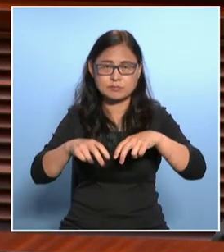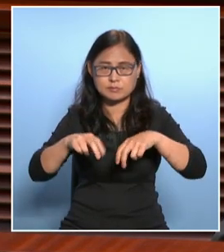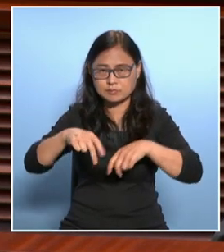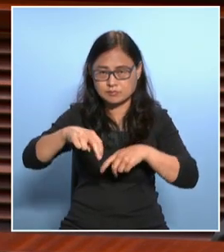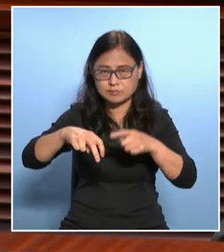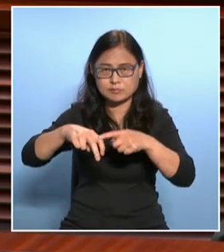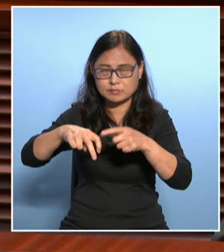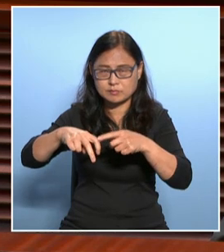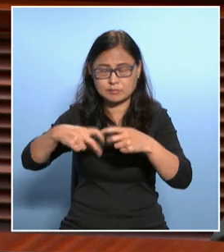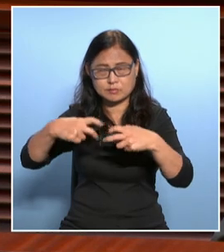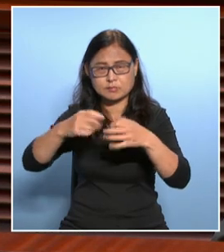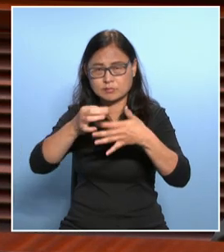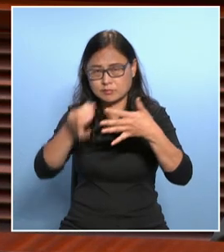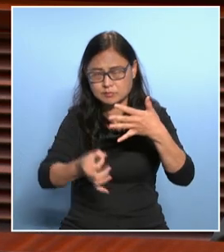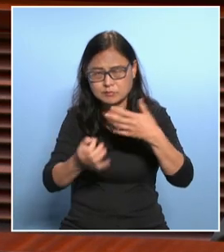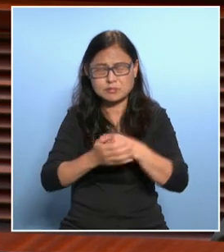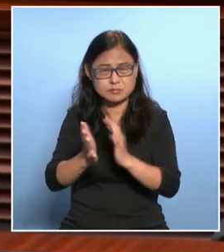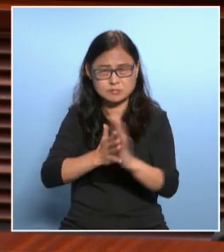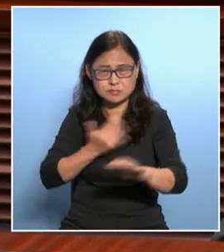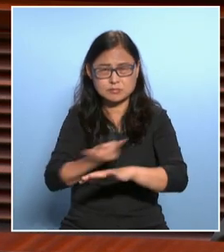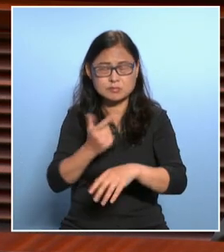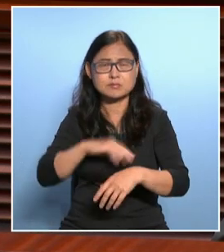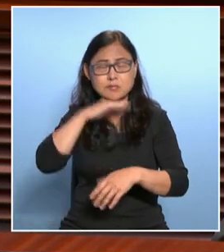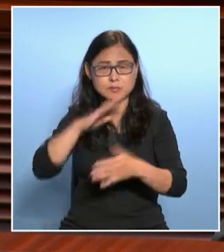900,000 new cases every year.